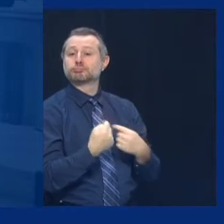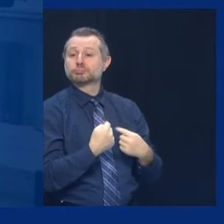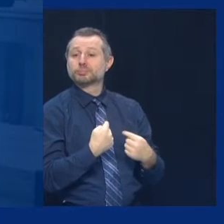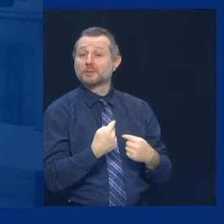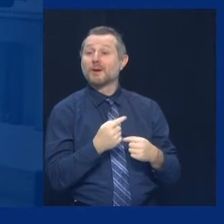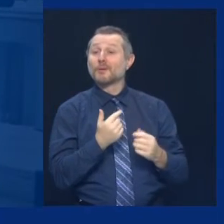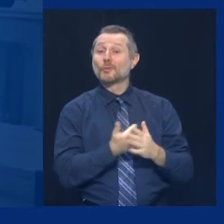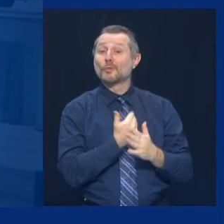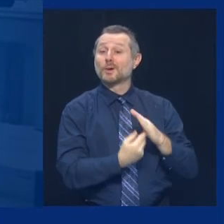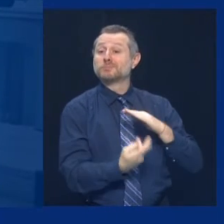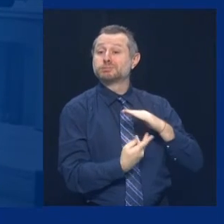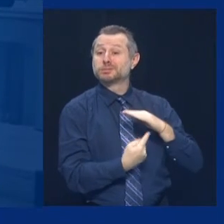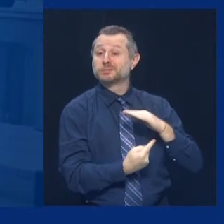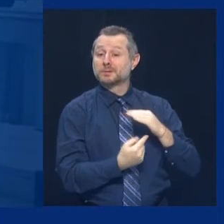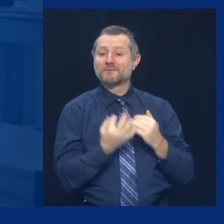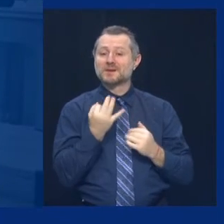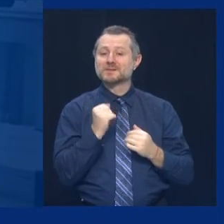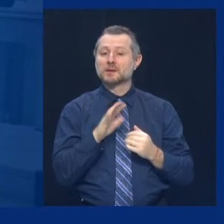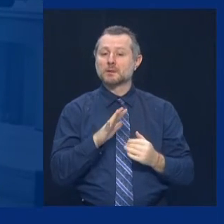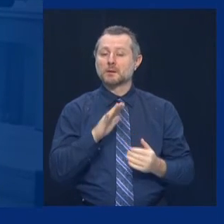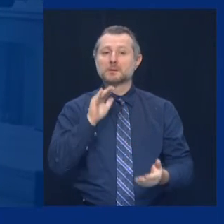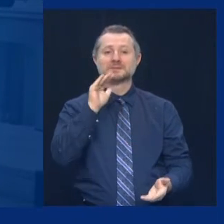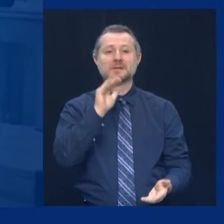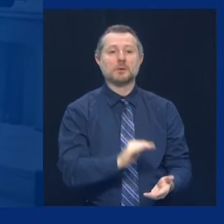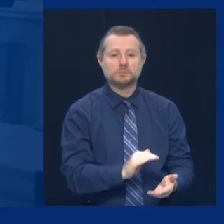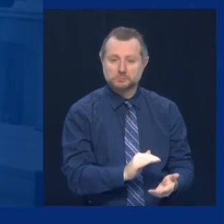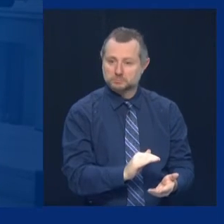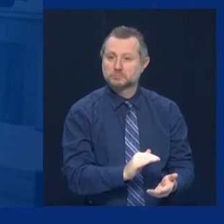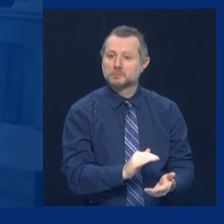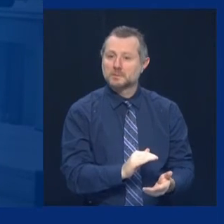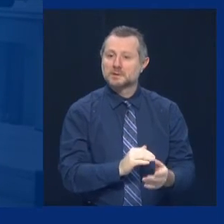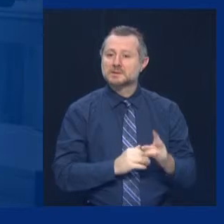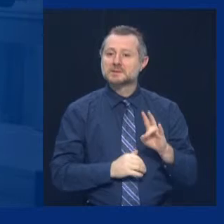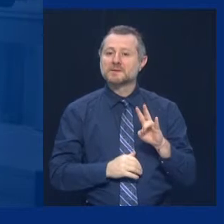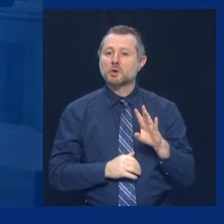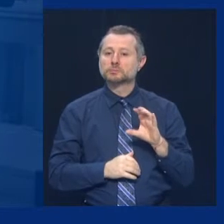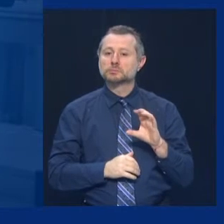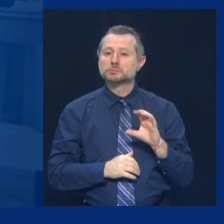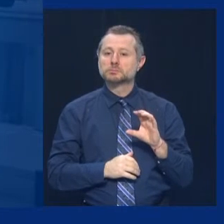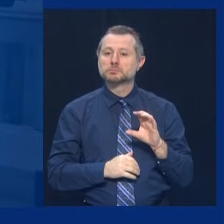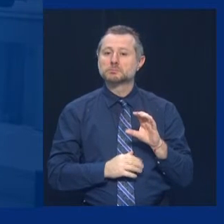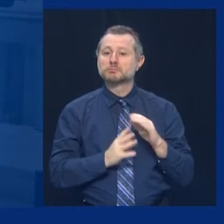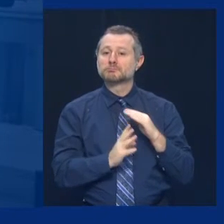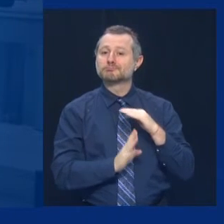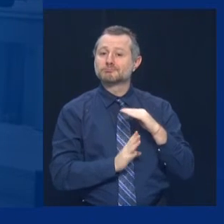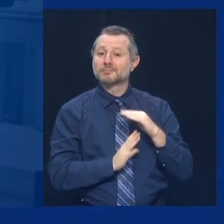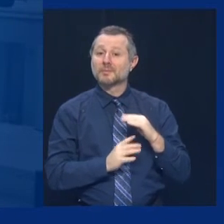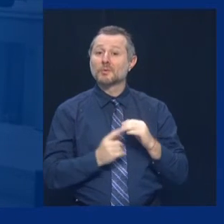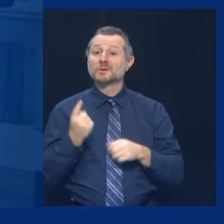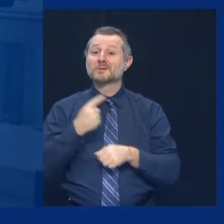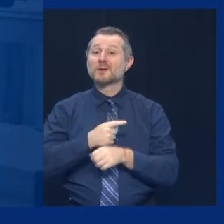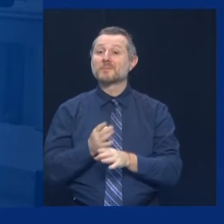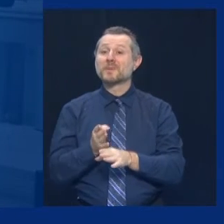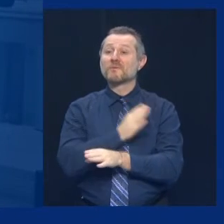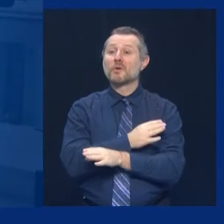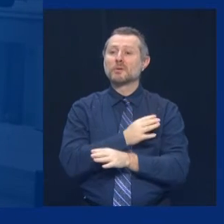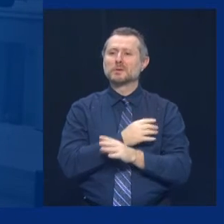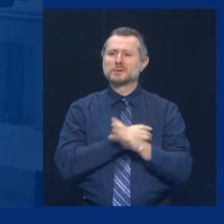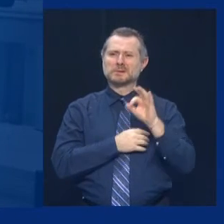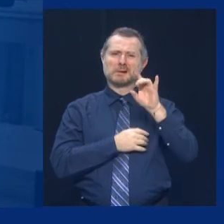down. 700 admissions compared to 822 the day before. But